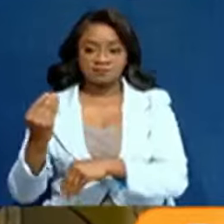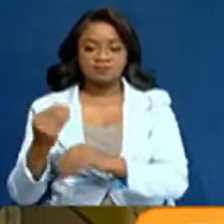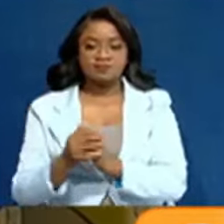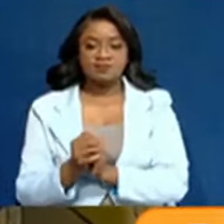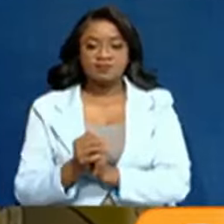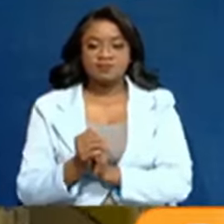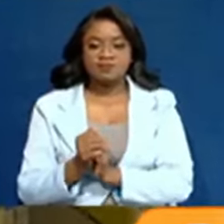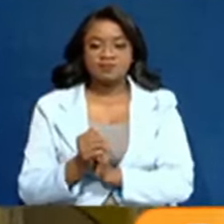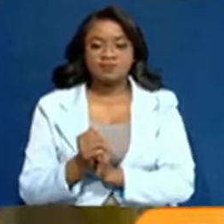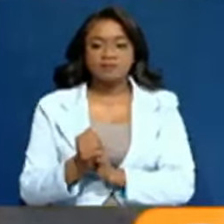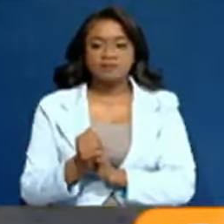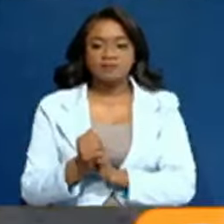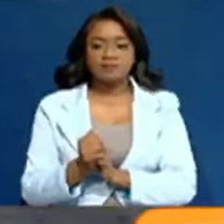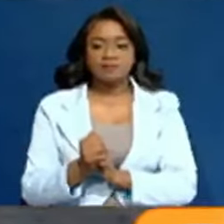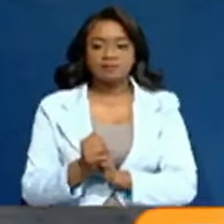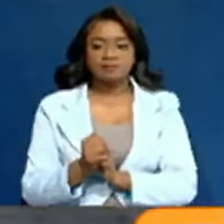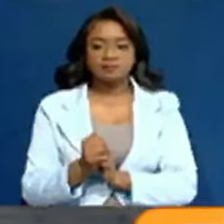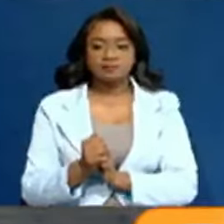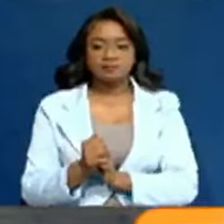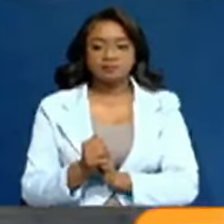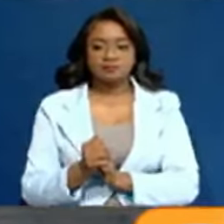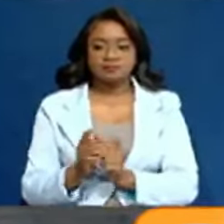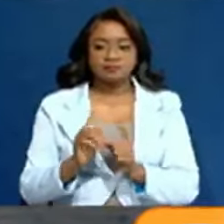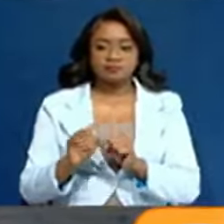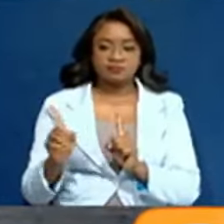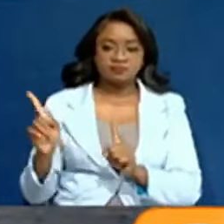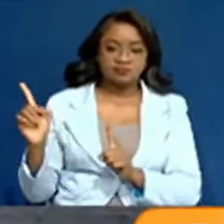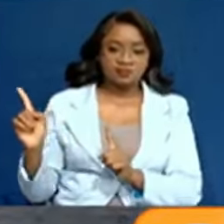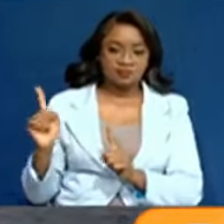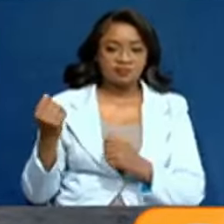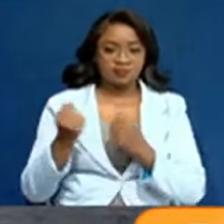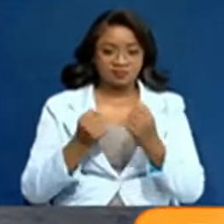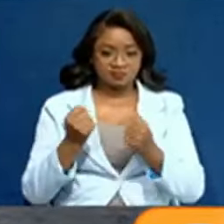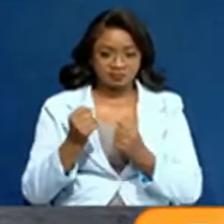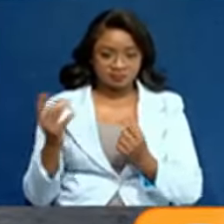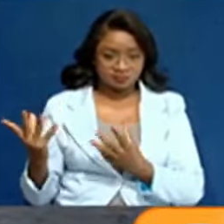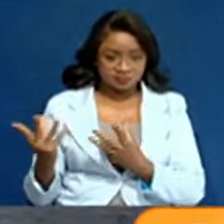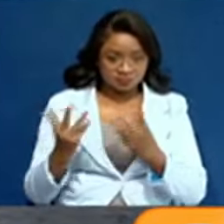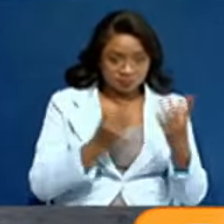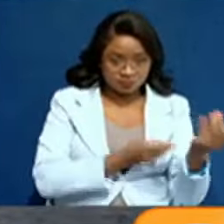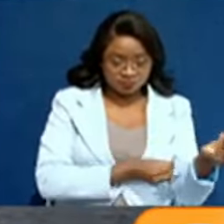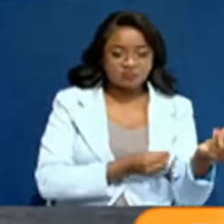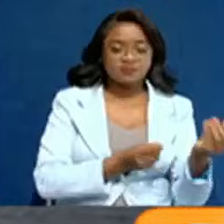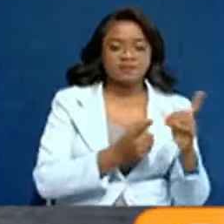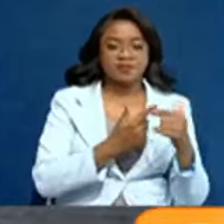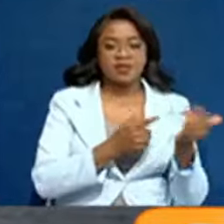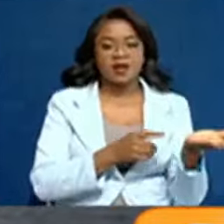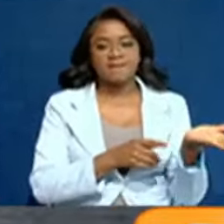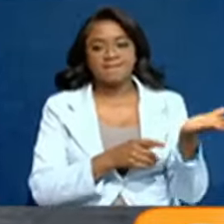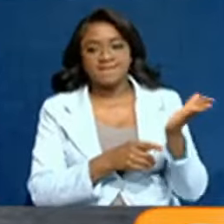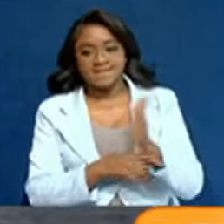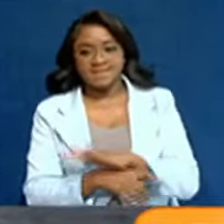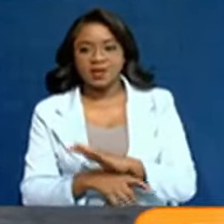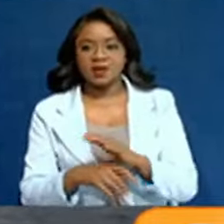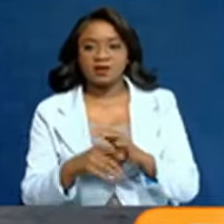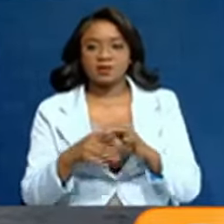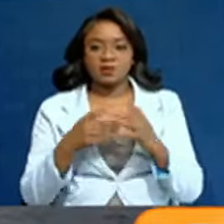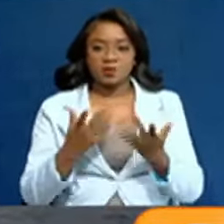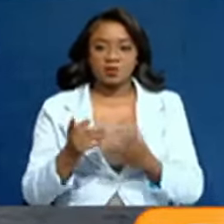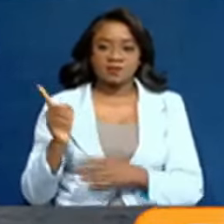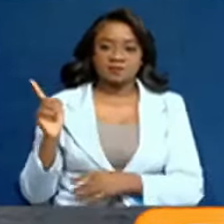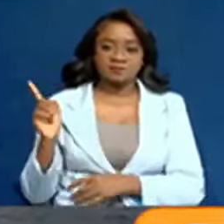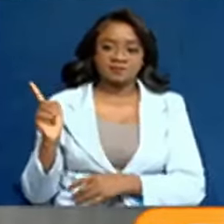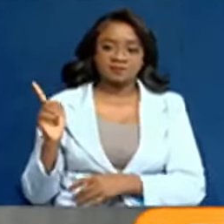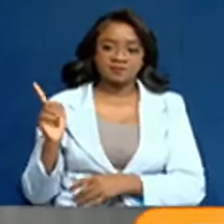the suspects to get to the crime scene was driven away by one of the suspects, probably to alert a standby driver to get set for the